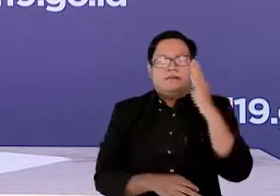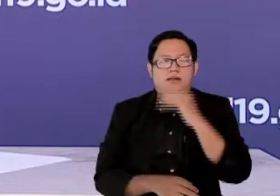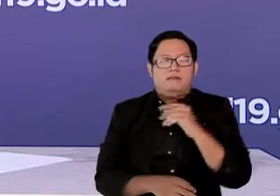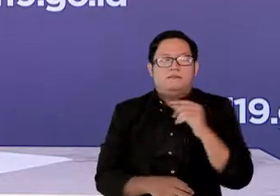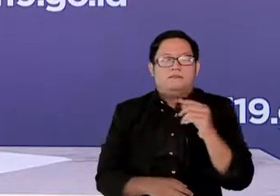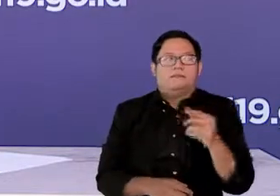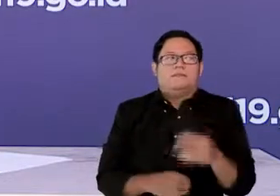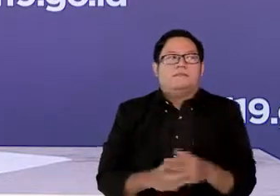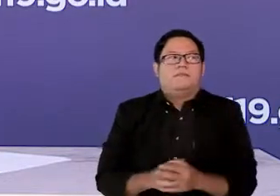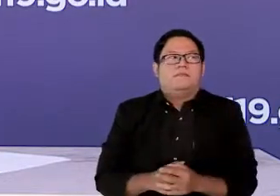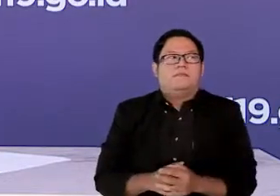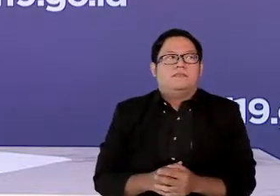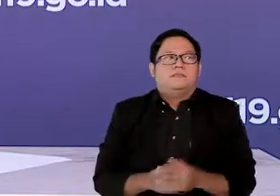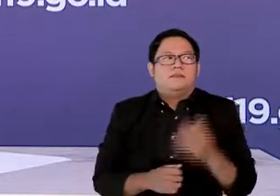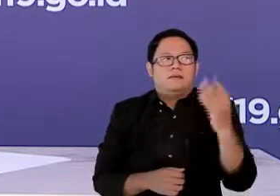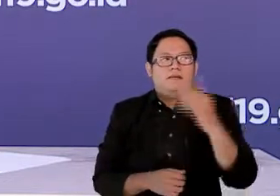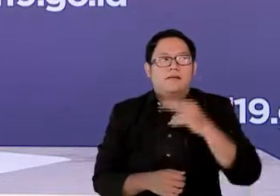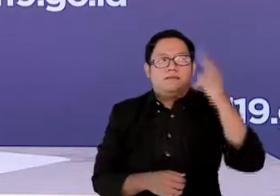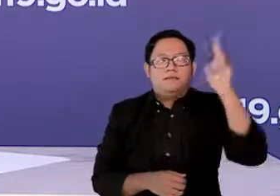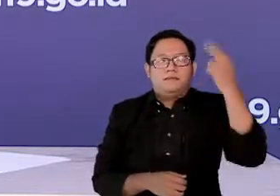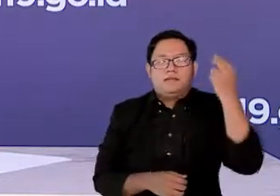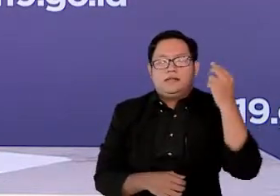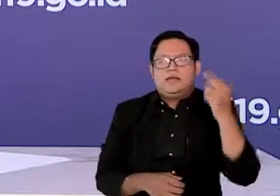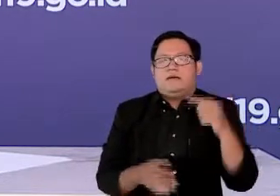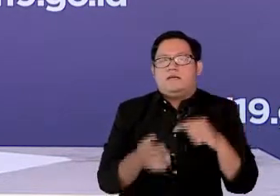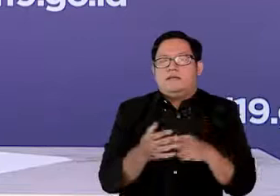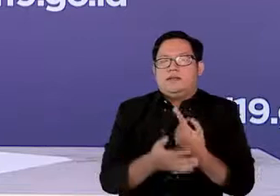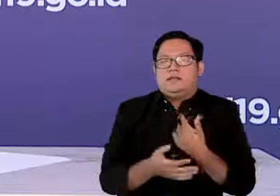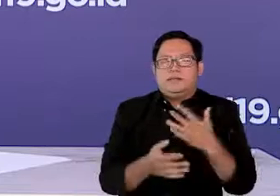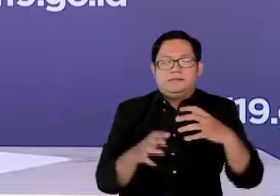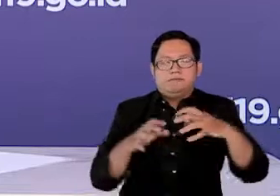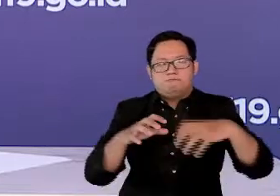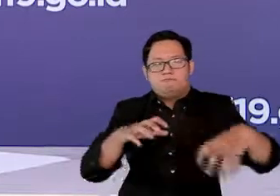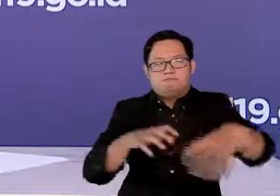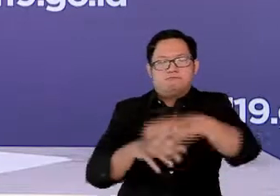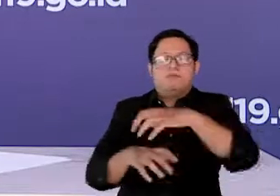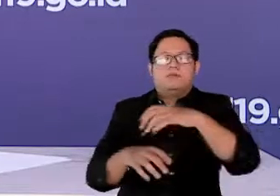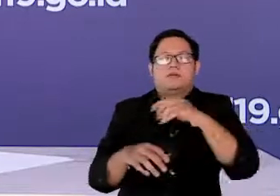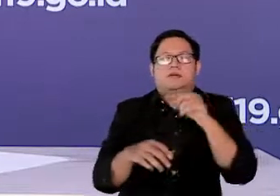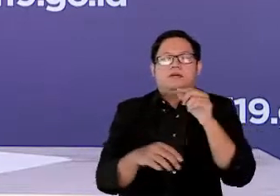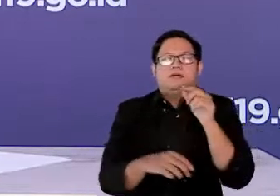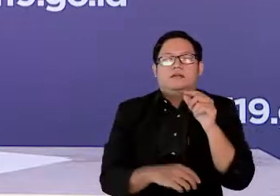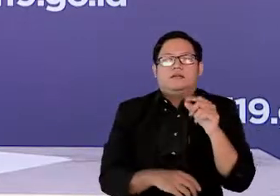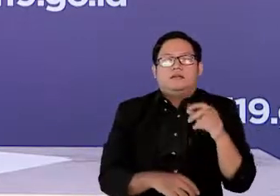made vaccination coverage per region a condition for reducing the